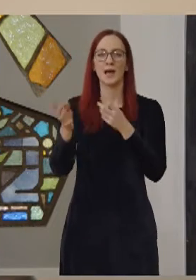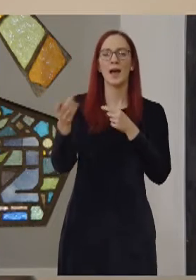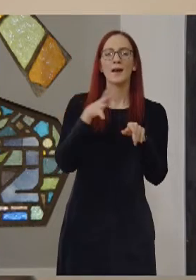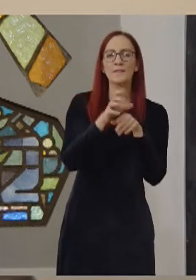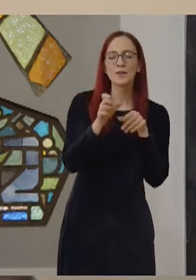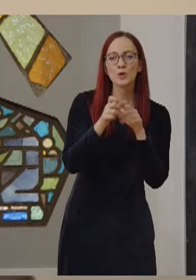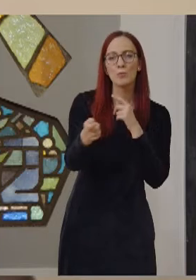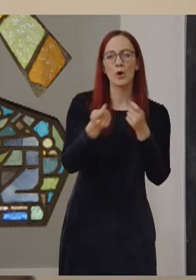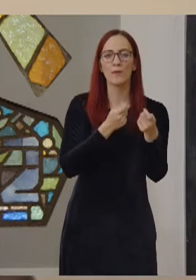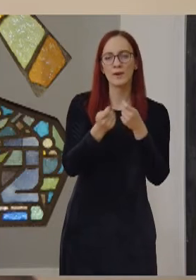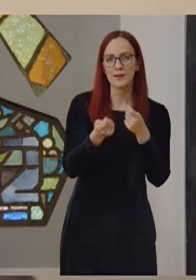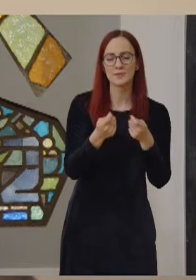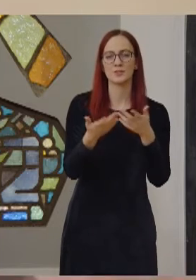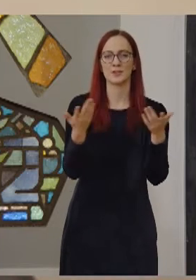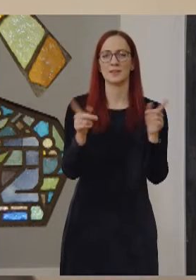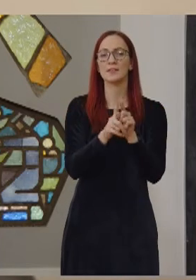East.